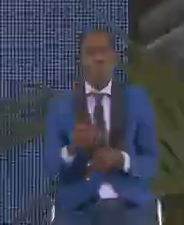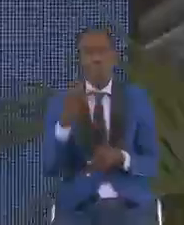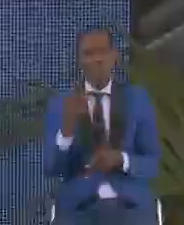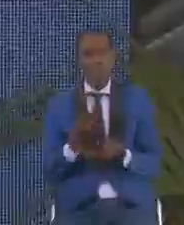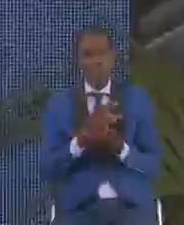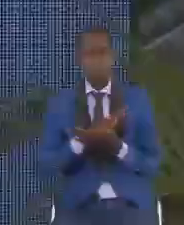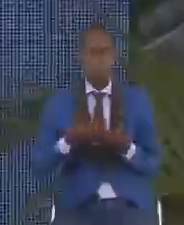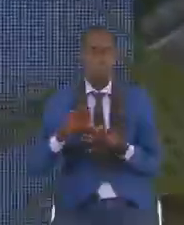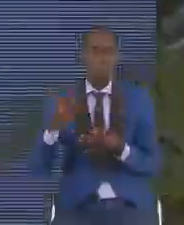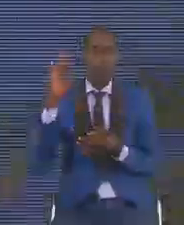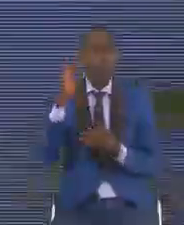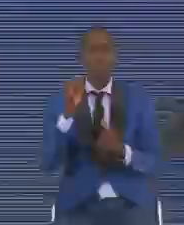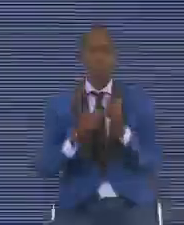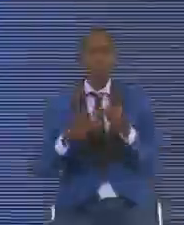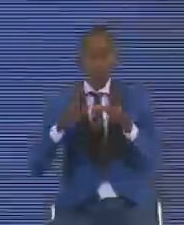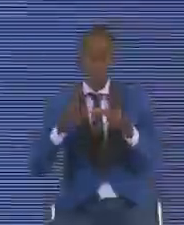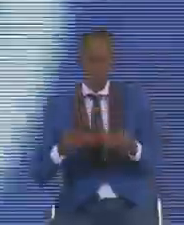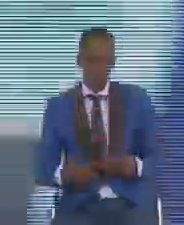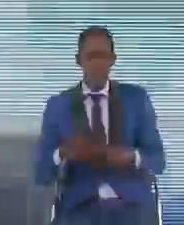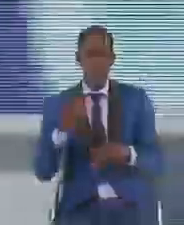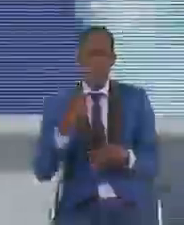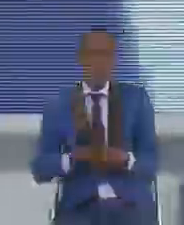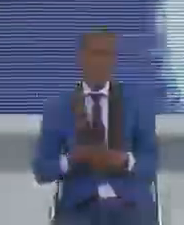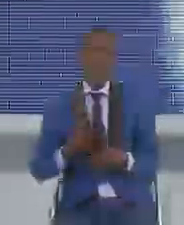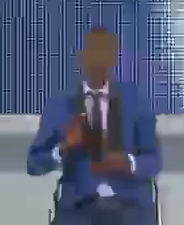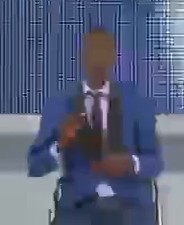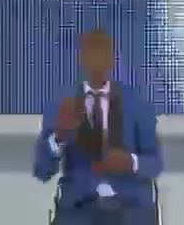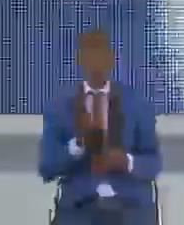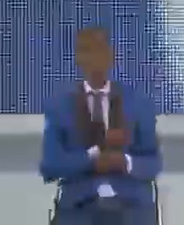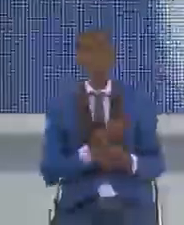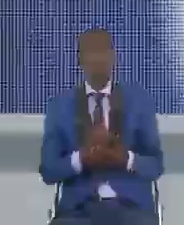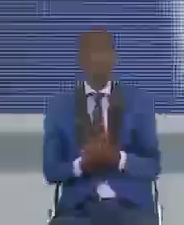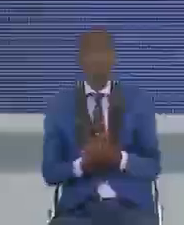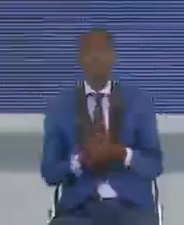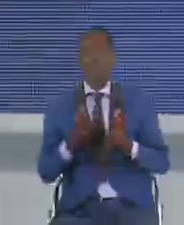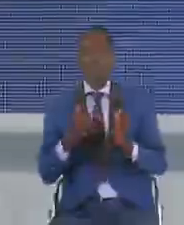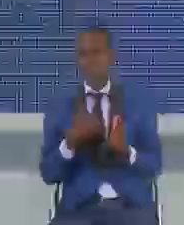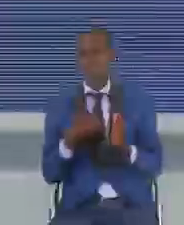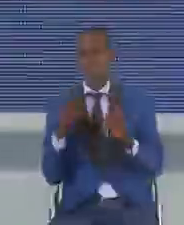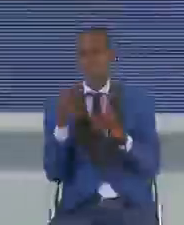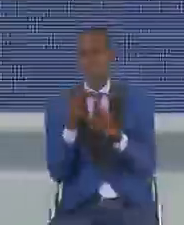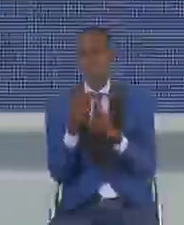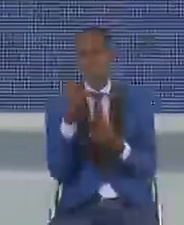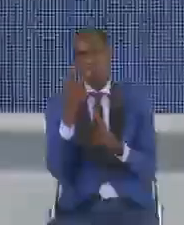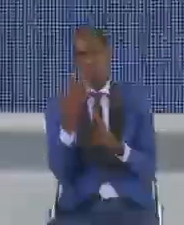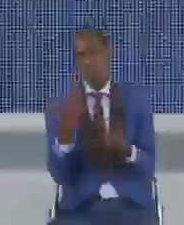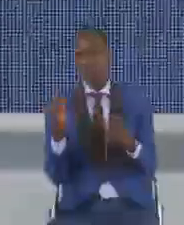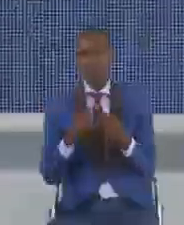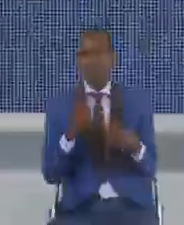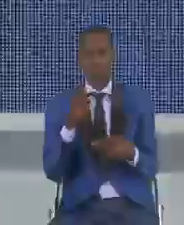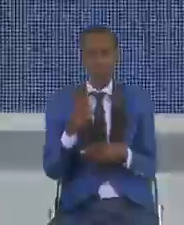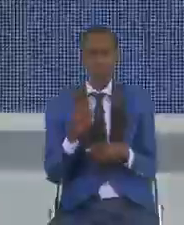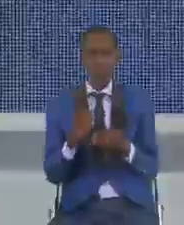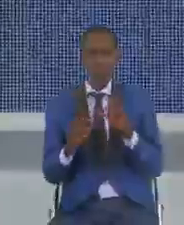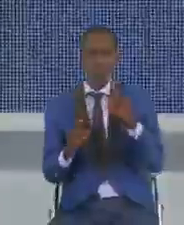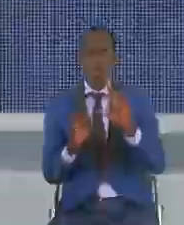Ghost which dwelleth in us. Let me point out three things again. Number one,